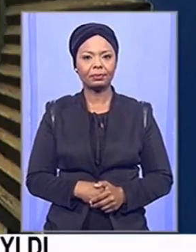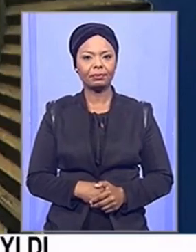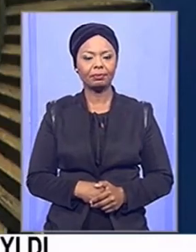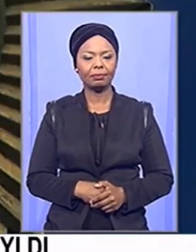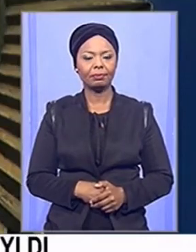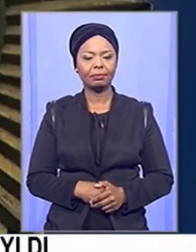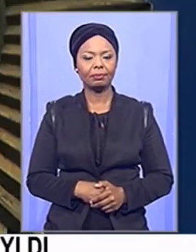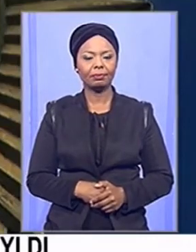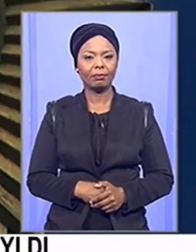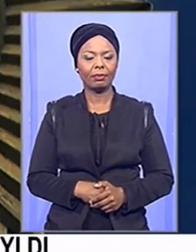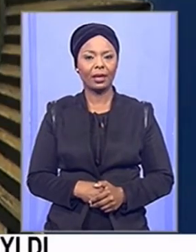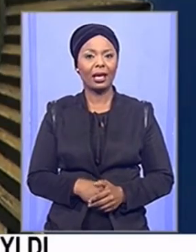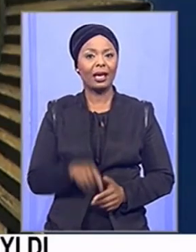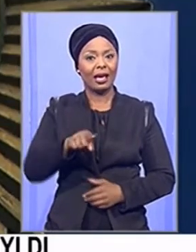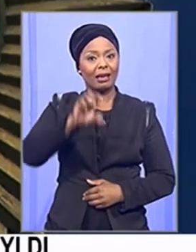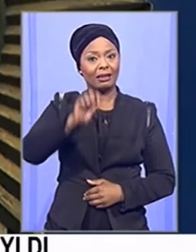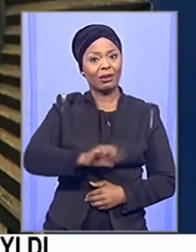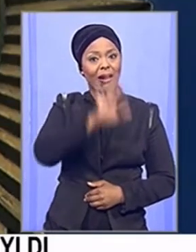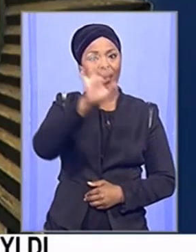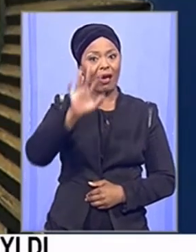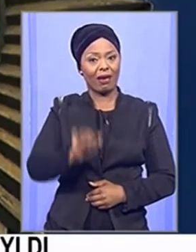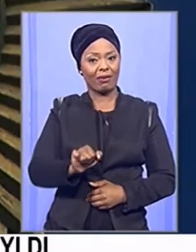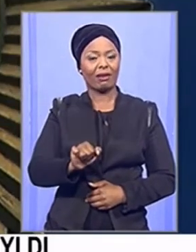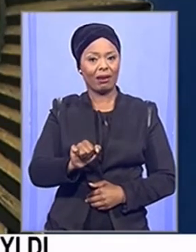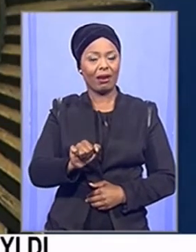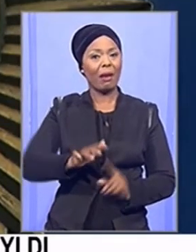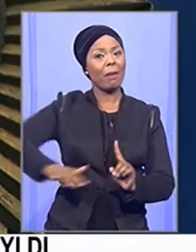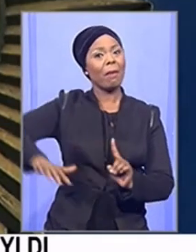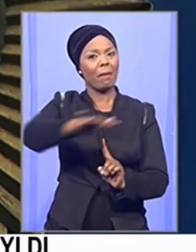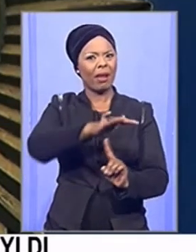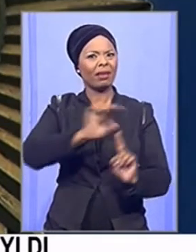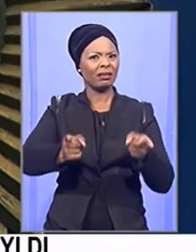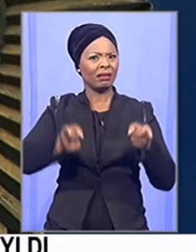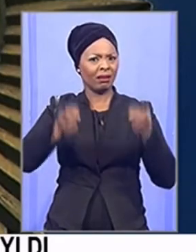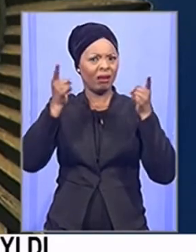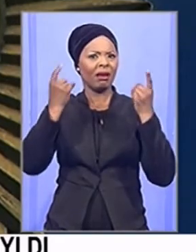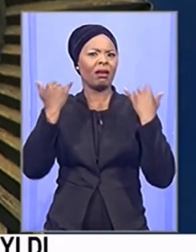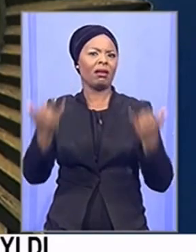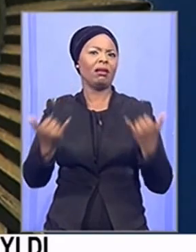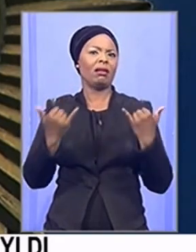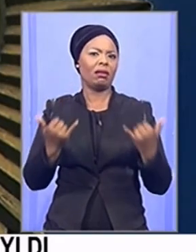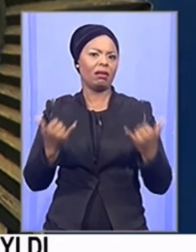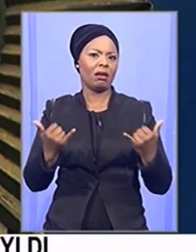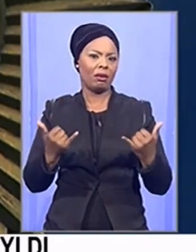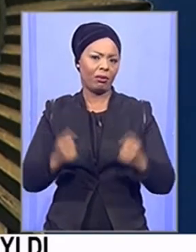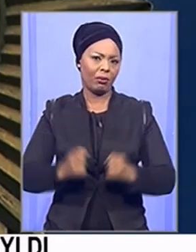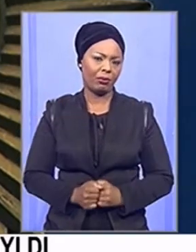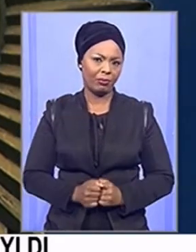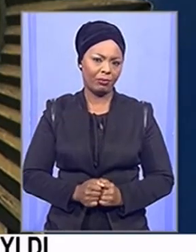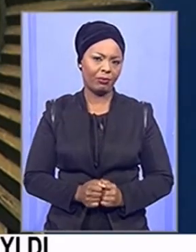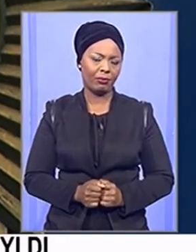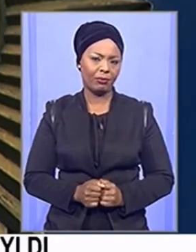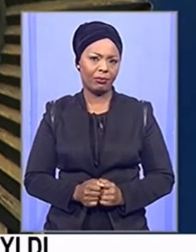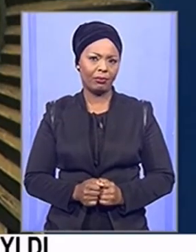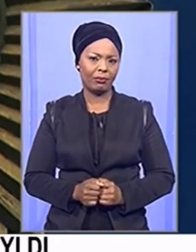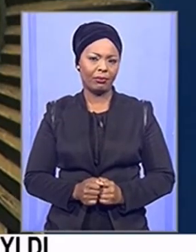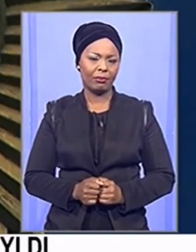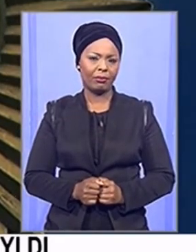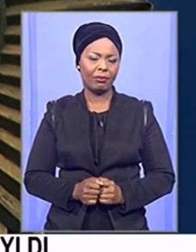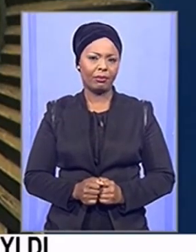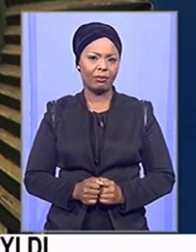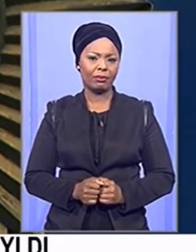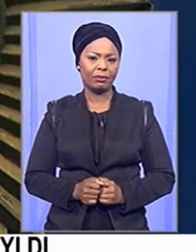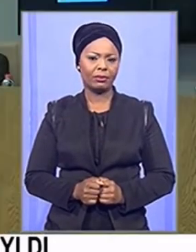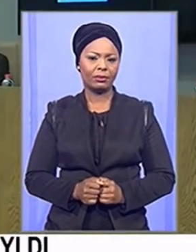That makes South Africa a dangerous place to live in, especially when it comes to the reason. Batho ba dikete